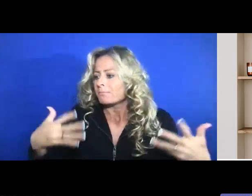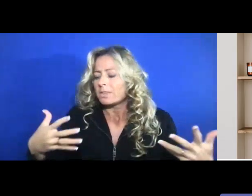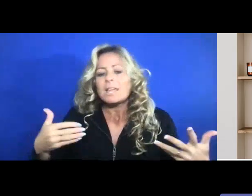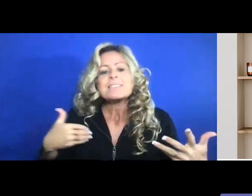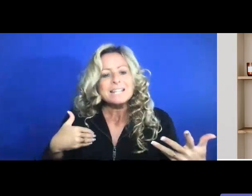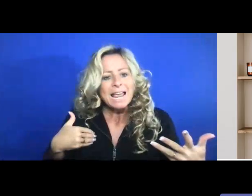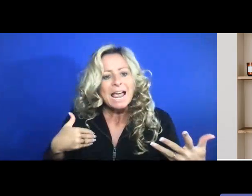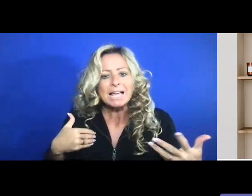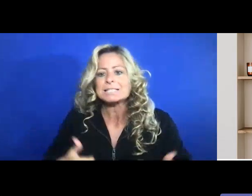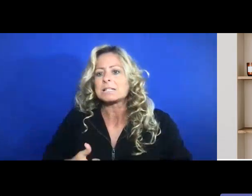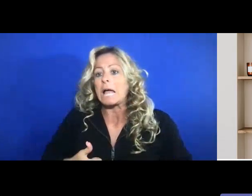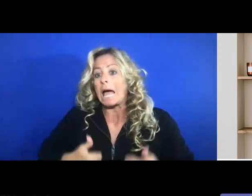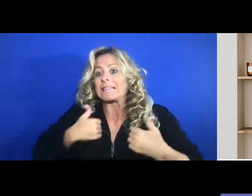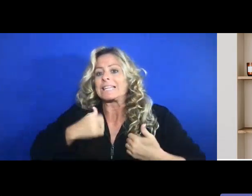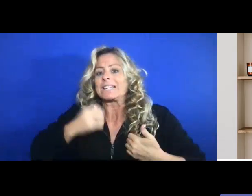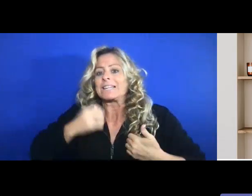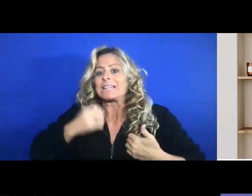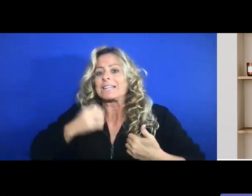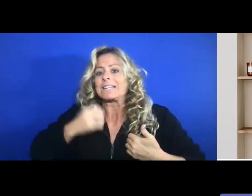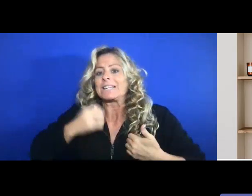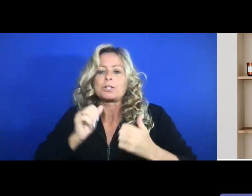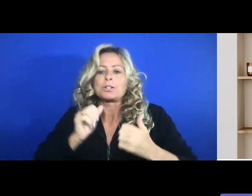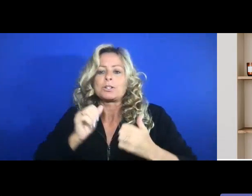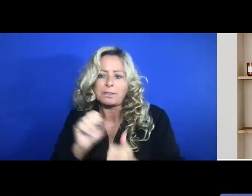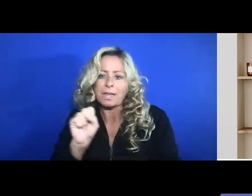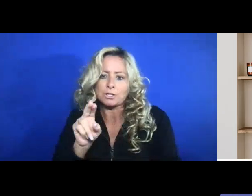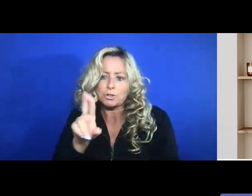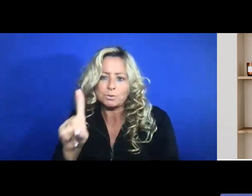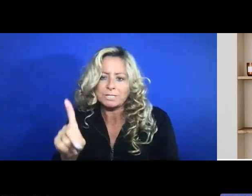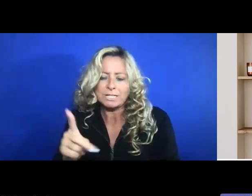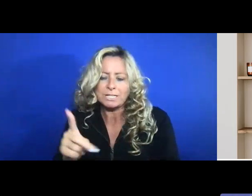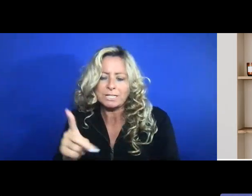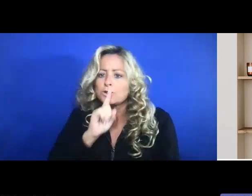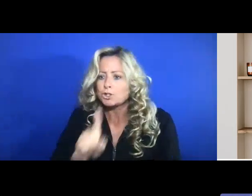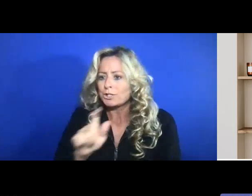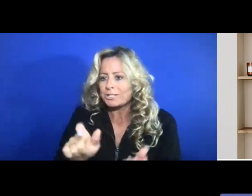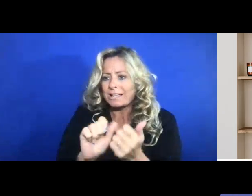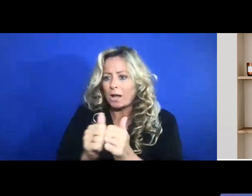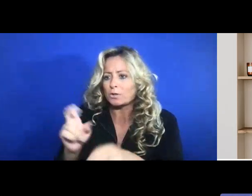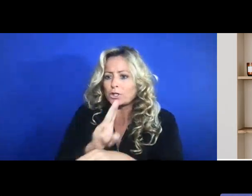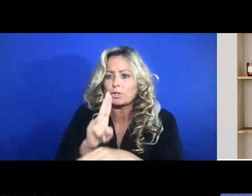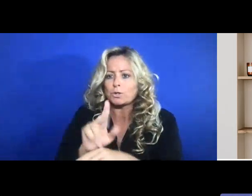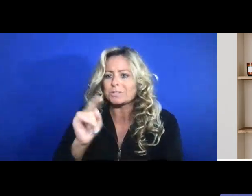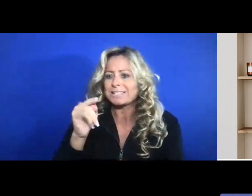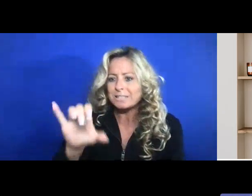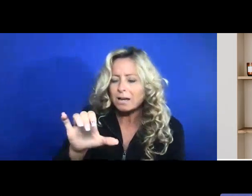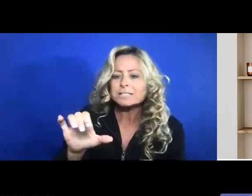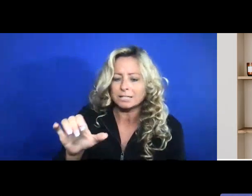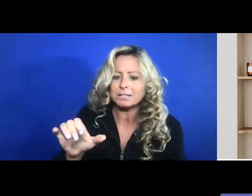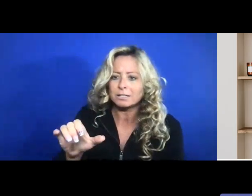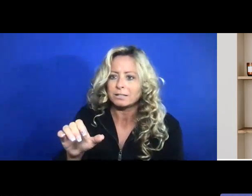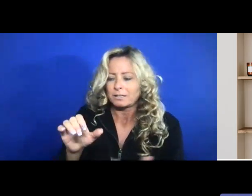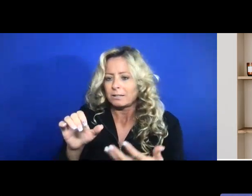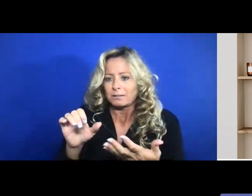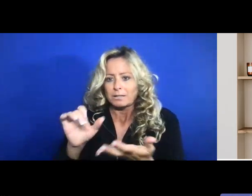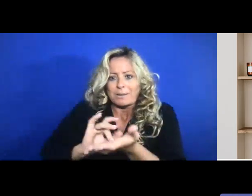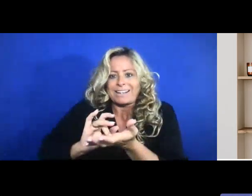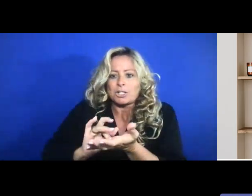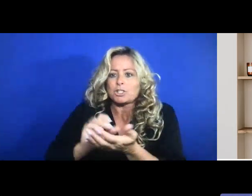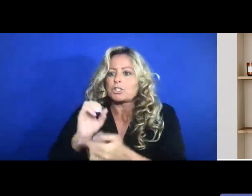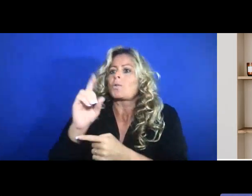has a lived experience of substance use. I don't know what it's like to use a toxic drug supply, to overdose on